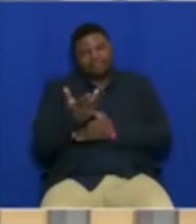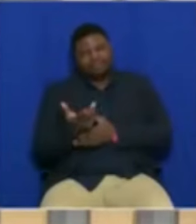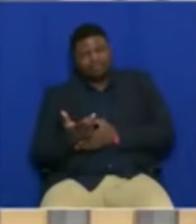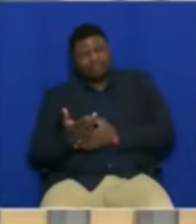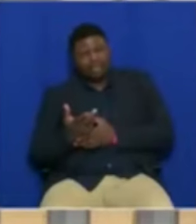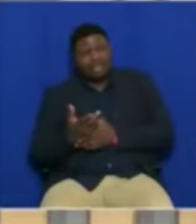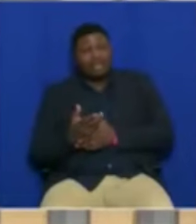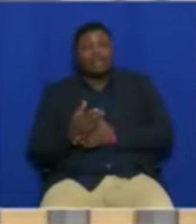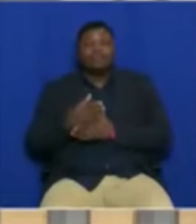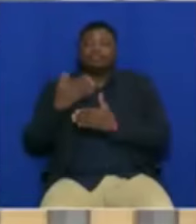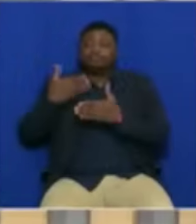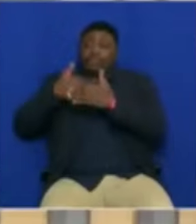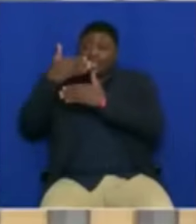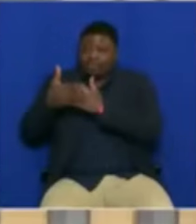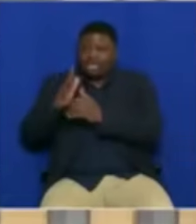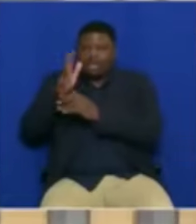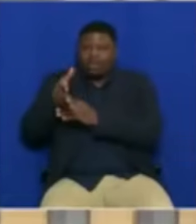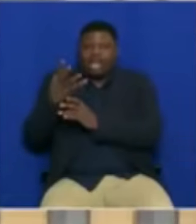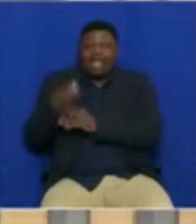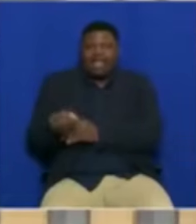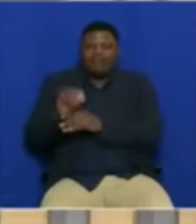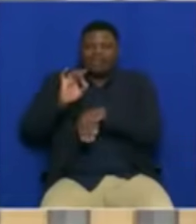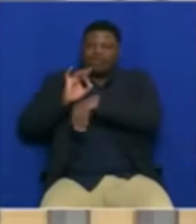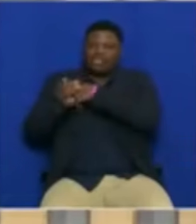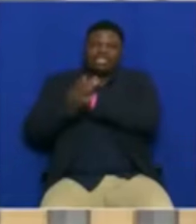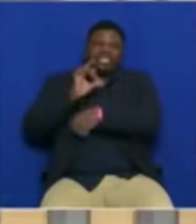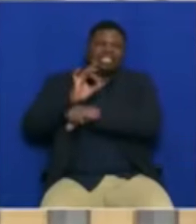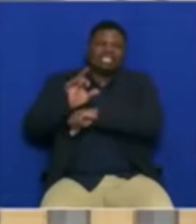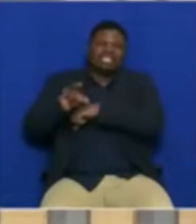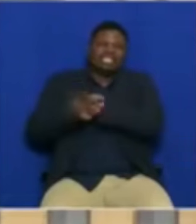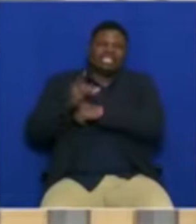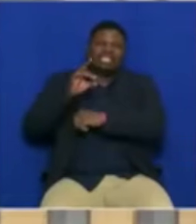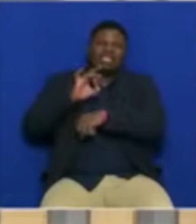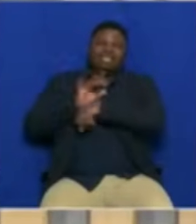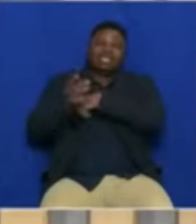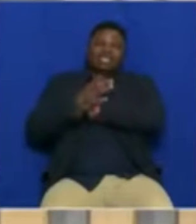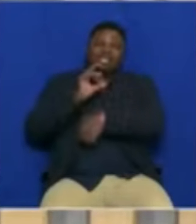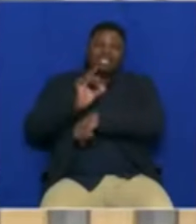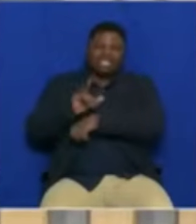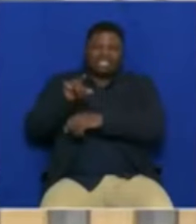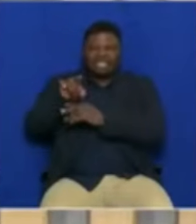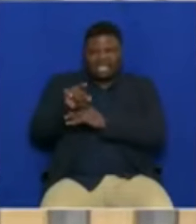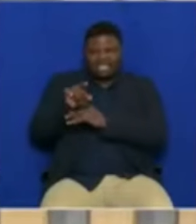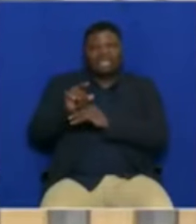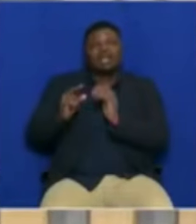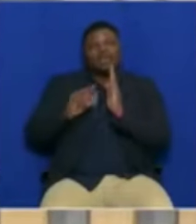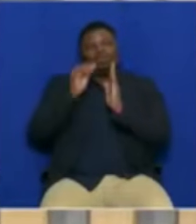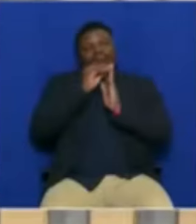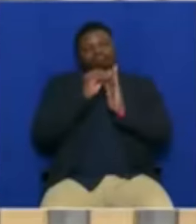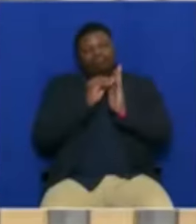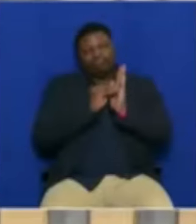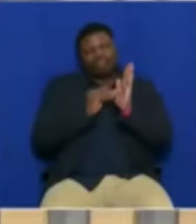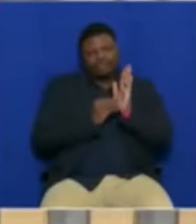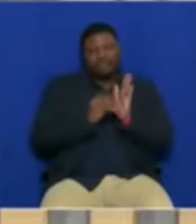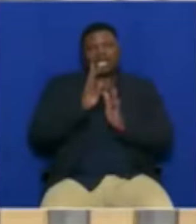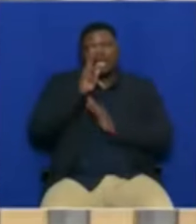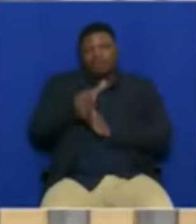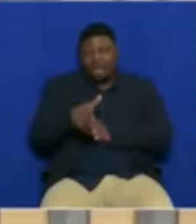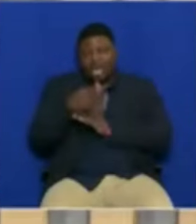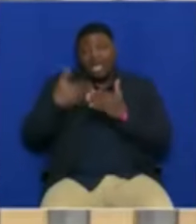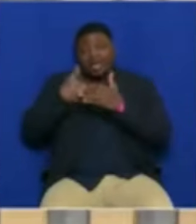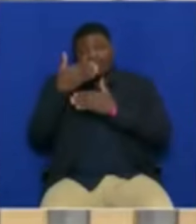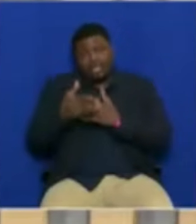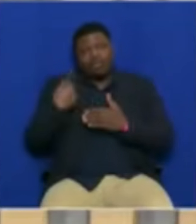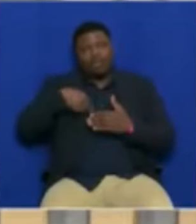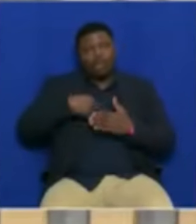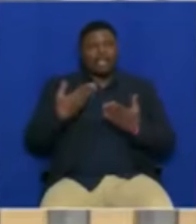consultation note is done to the Director of Public Prosecutions in that particular region to prosecute the matter.